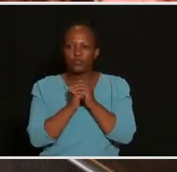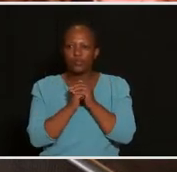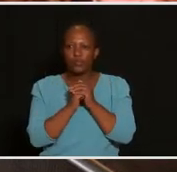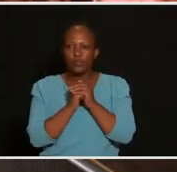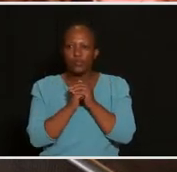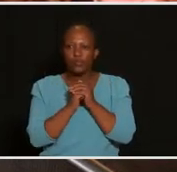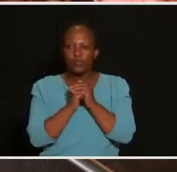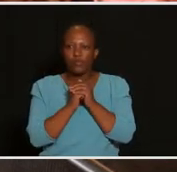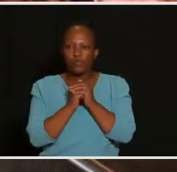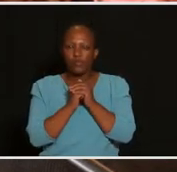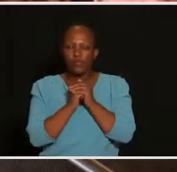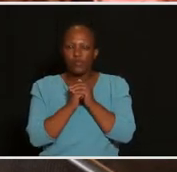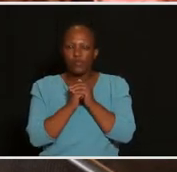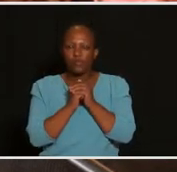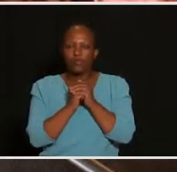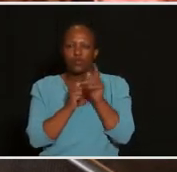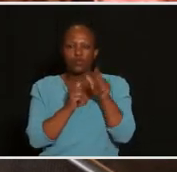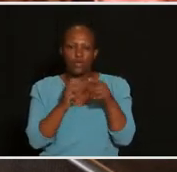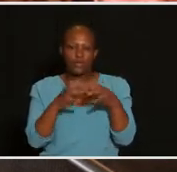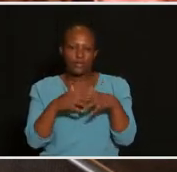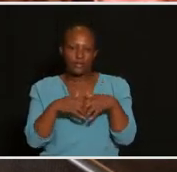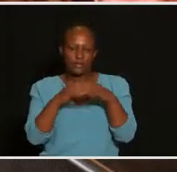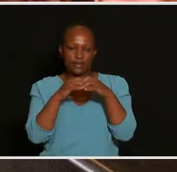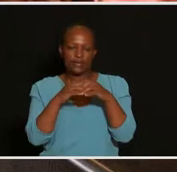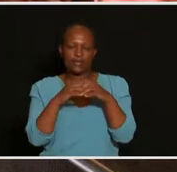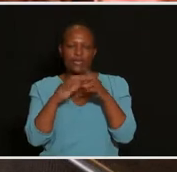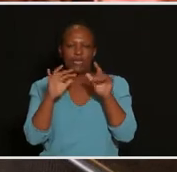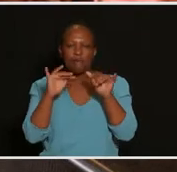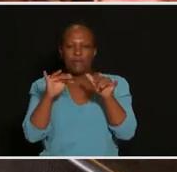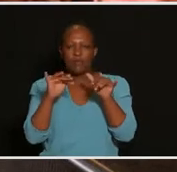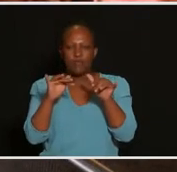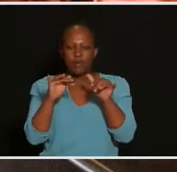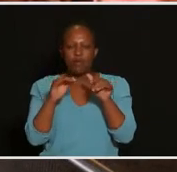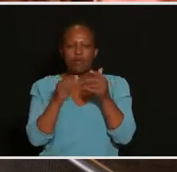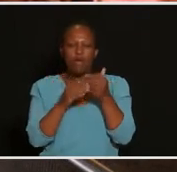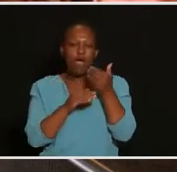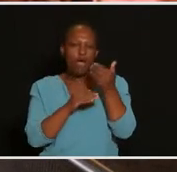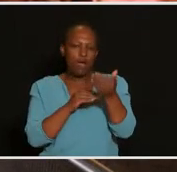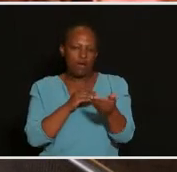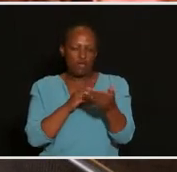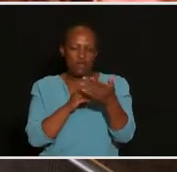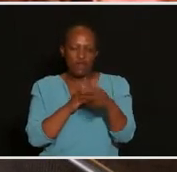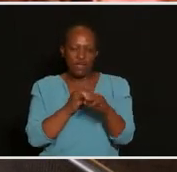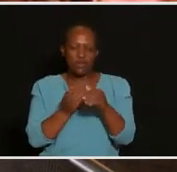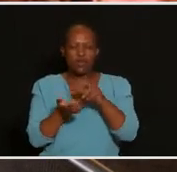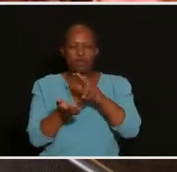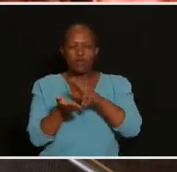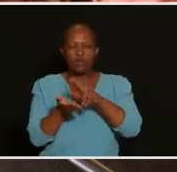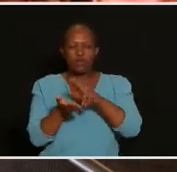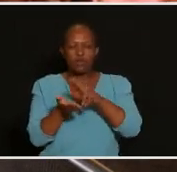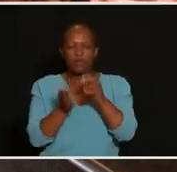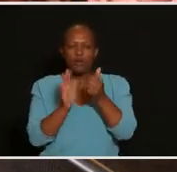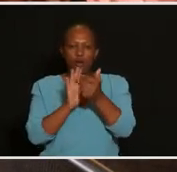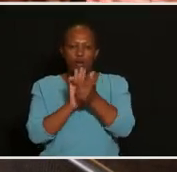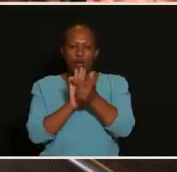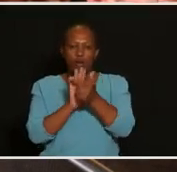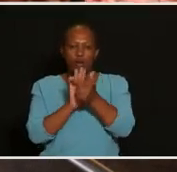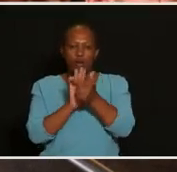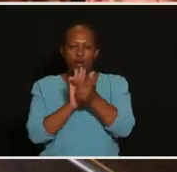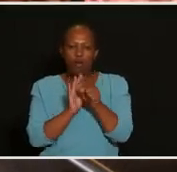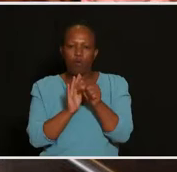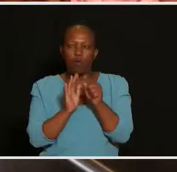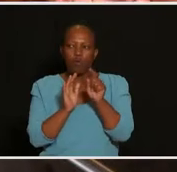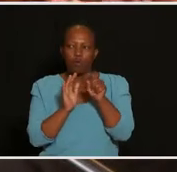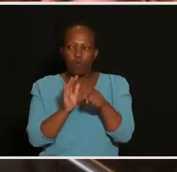platform wherein you must hear the people on the ground after having passed legislation a platform when you